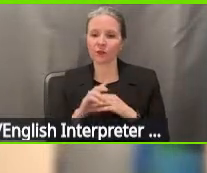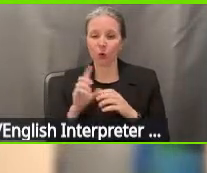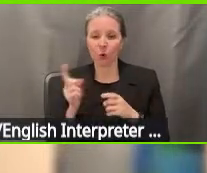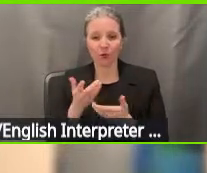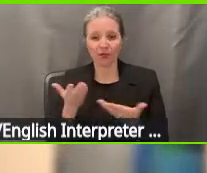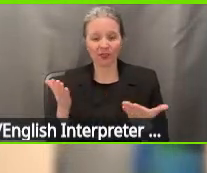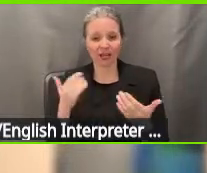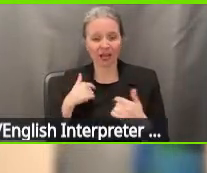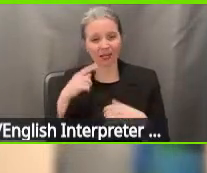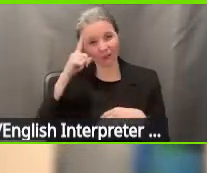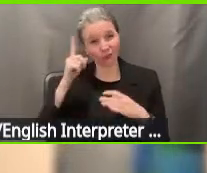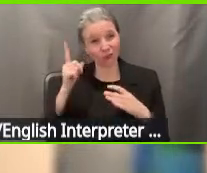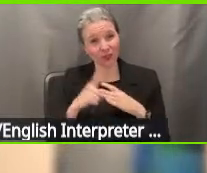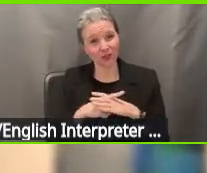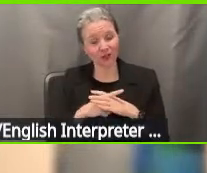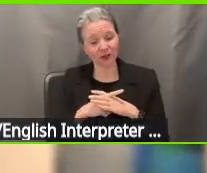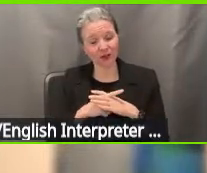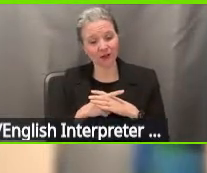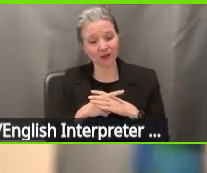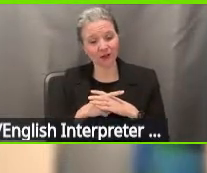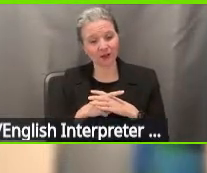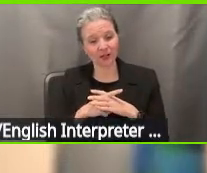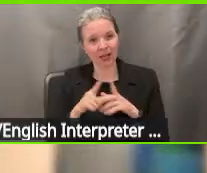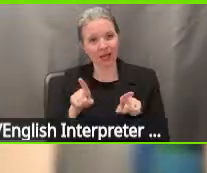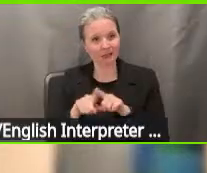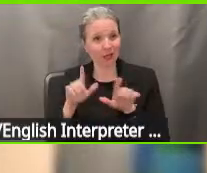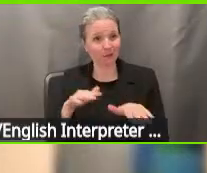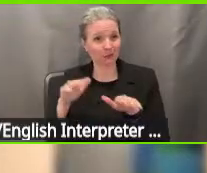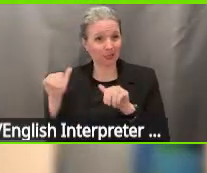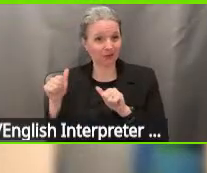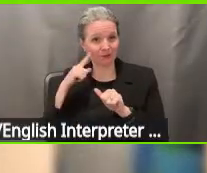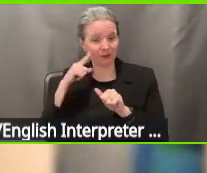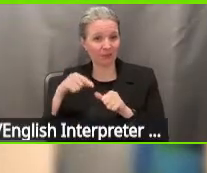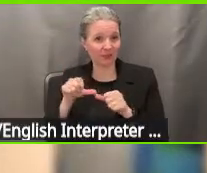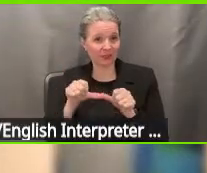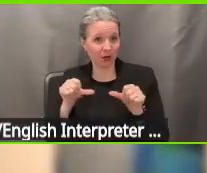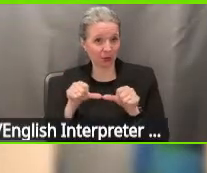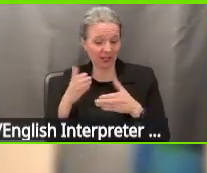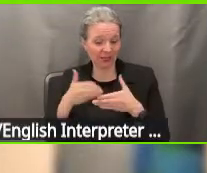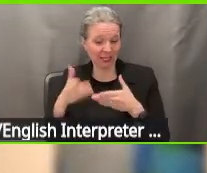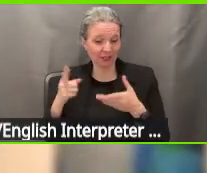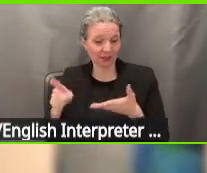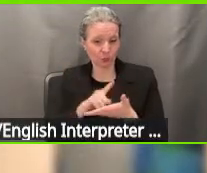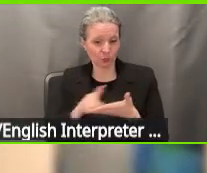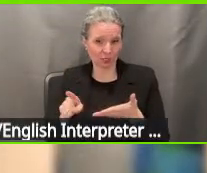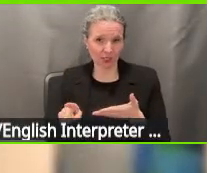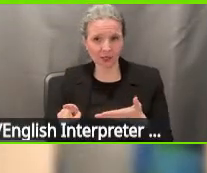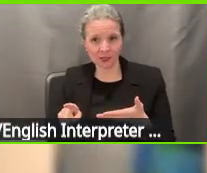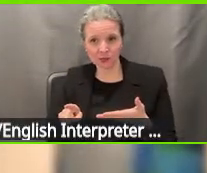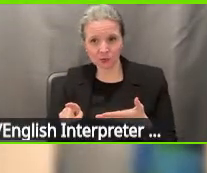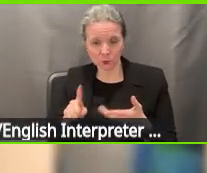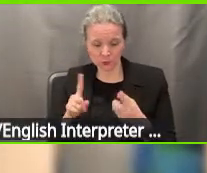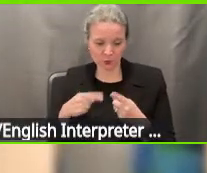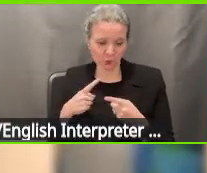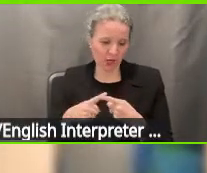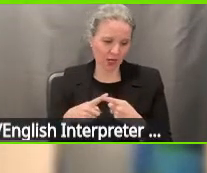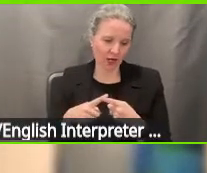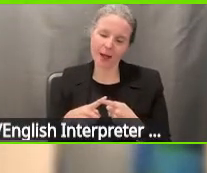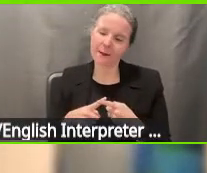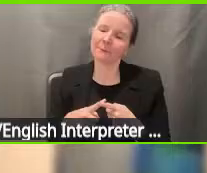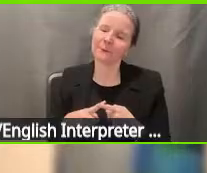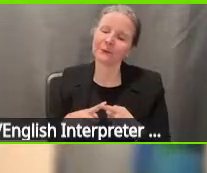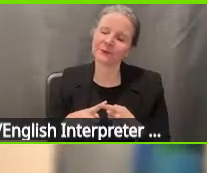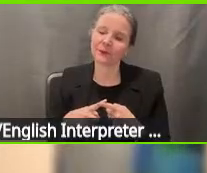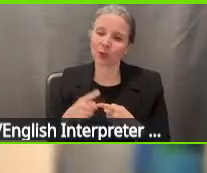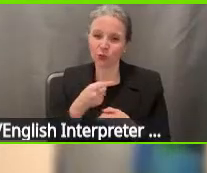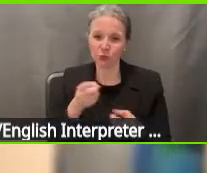only thing I could think of as I'm departing from this area at the end of this week was when you